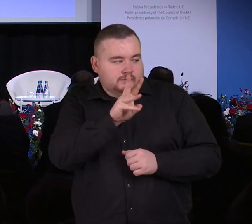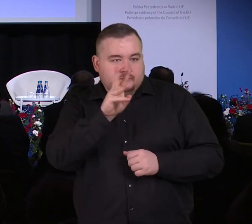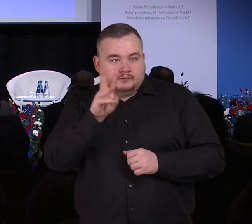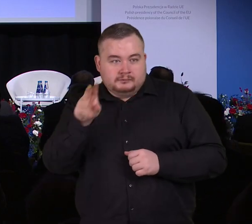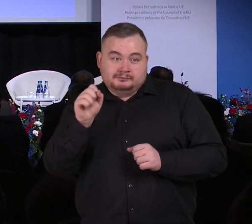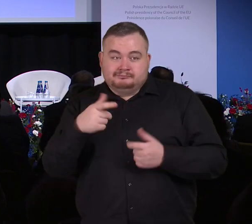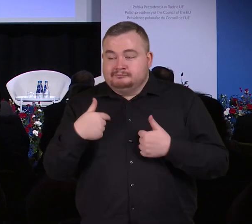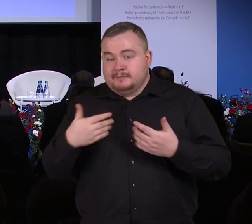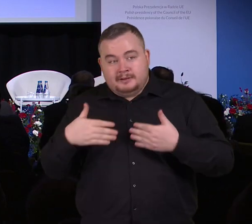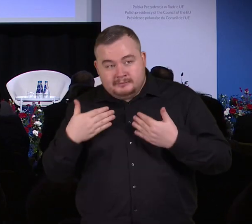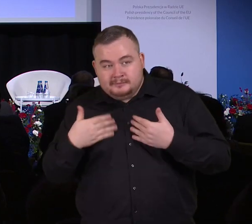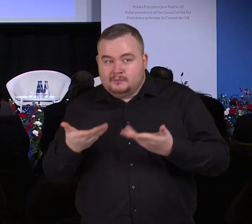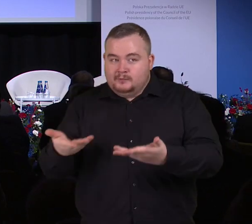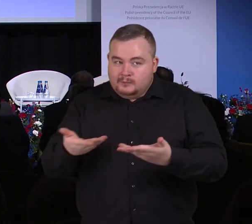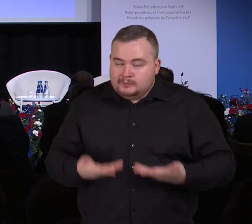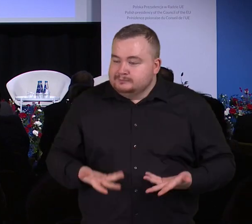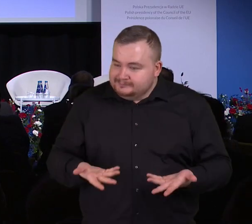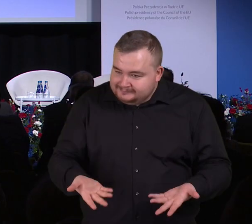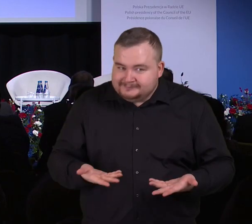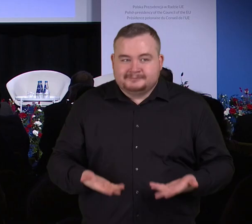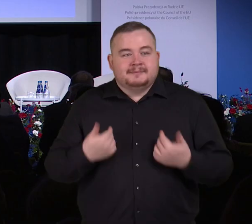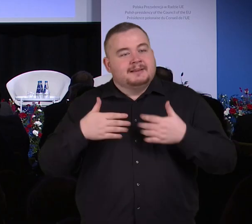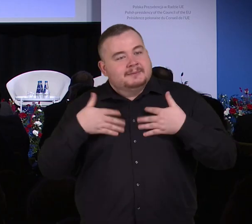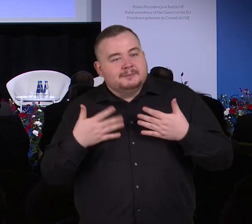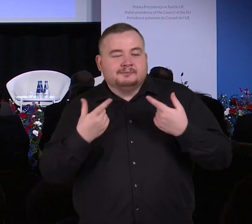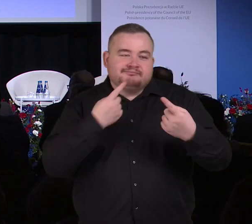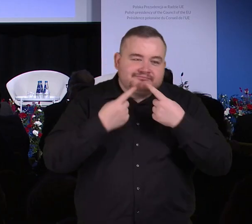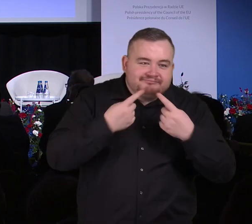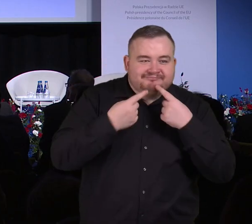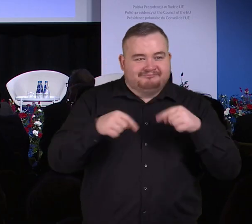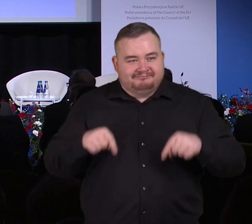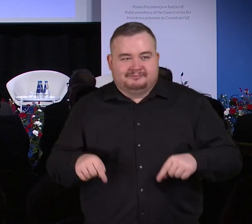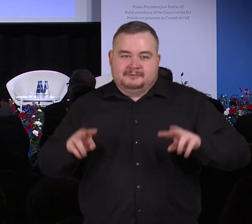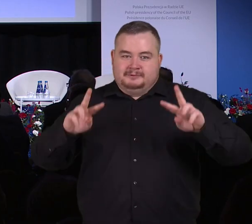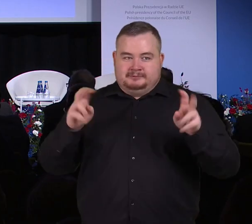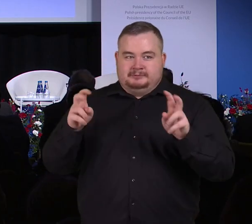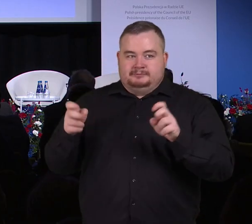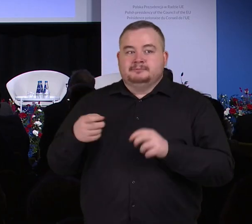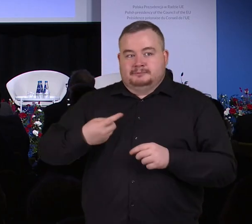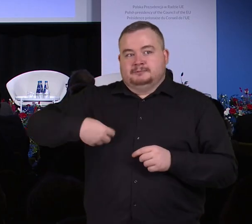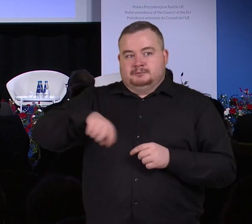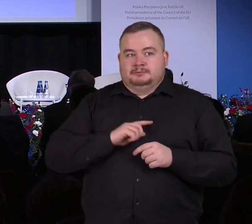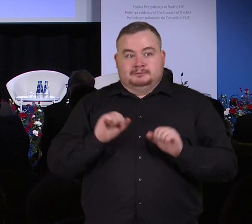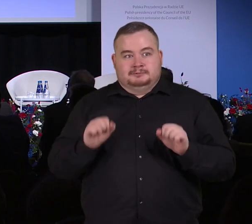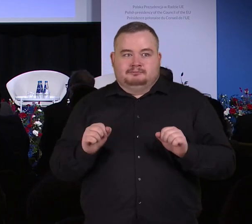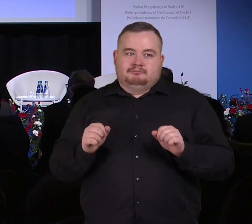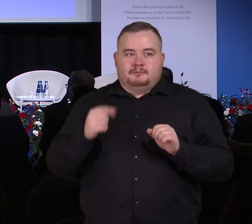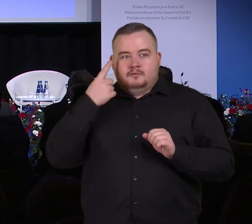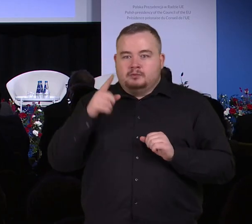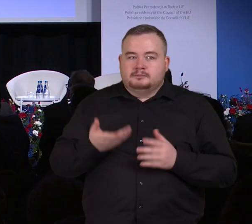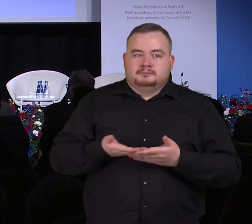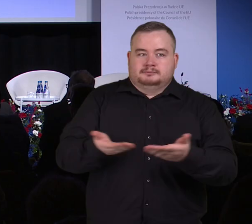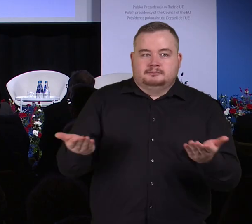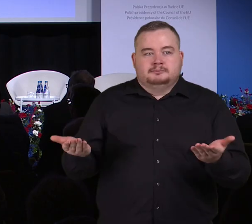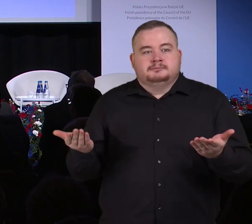what ESPON can do for you in the coming years. So many thanks once again. Dziękuję bardzo